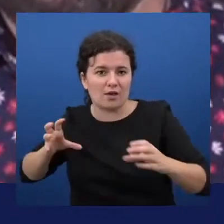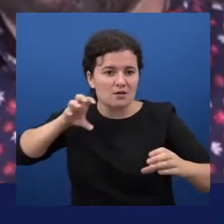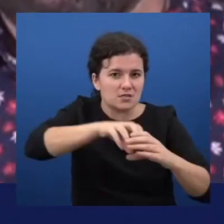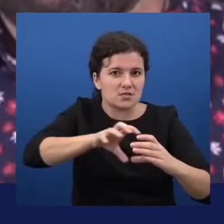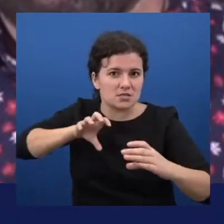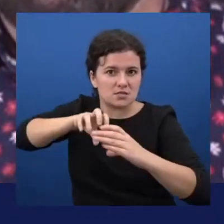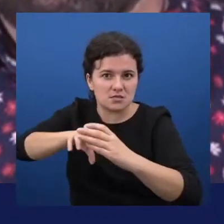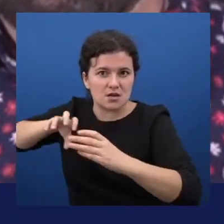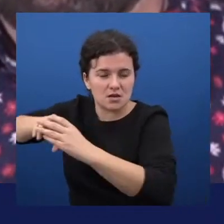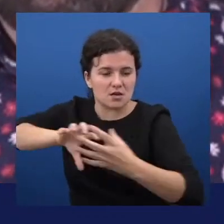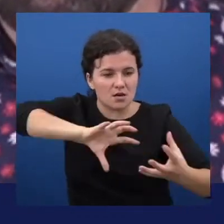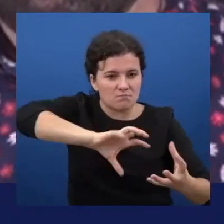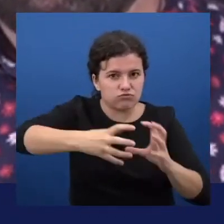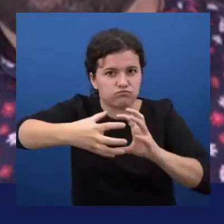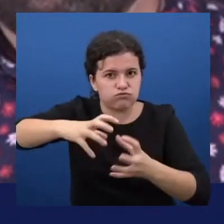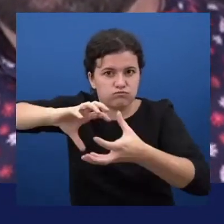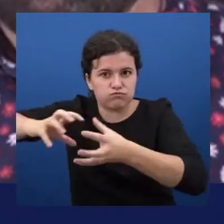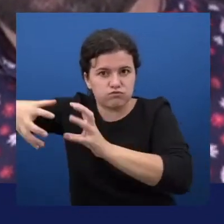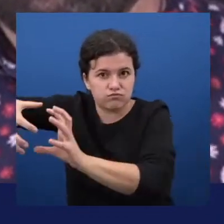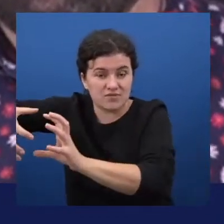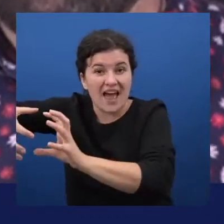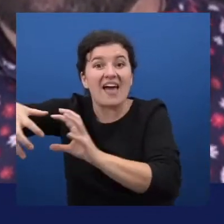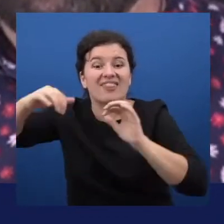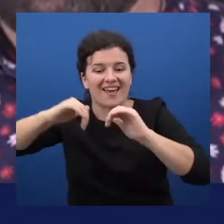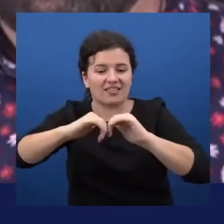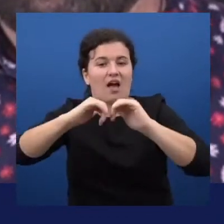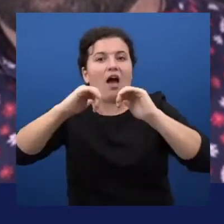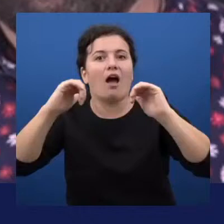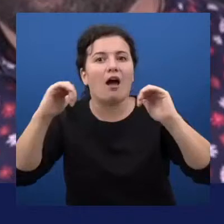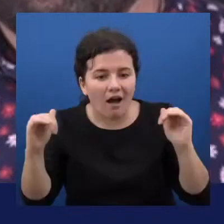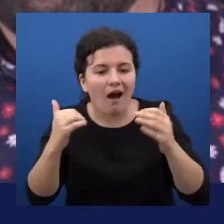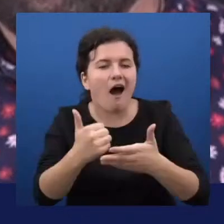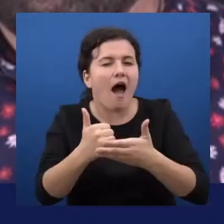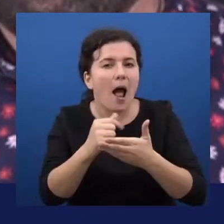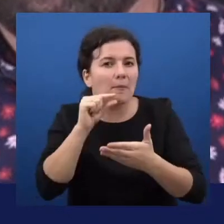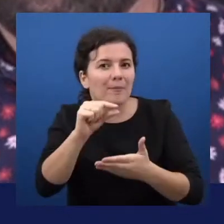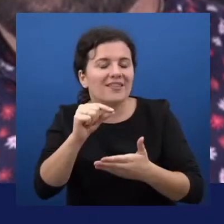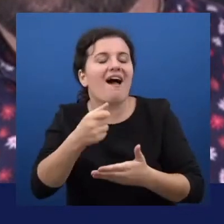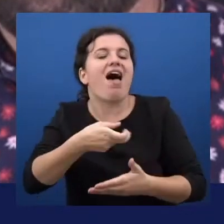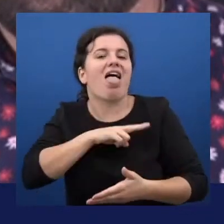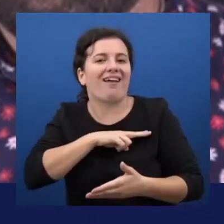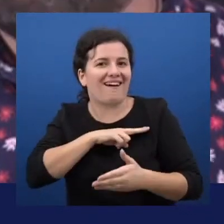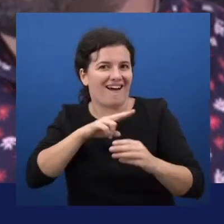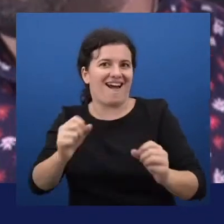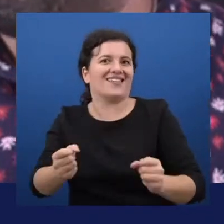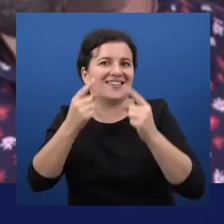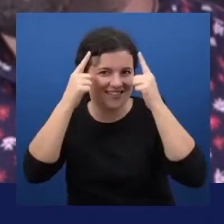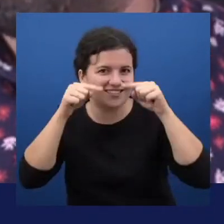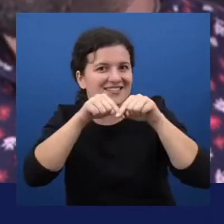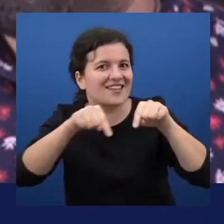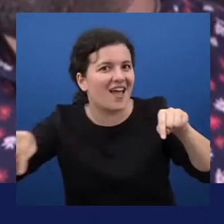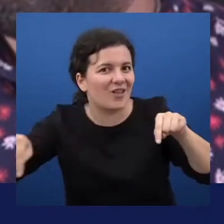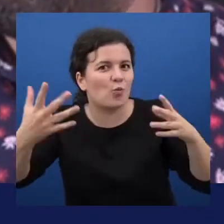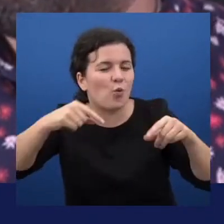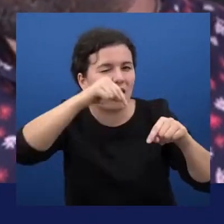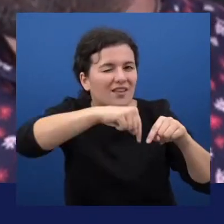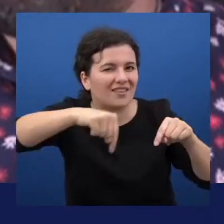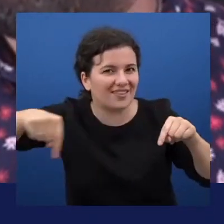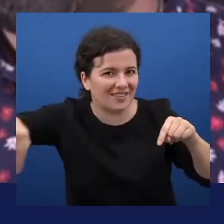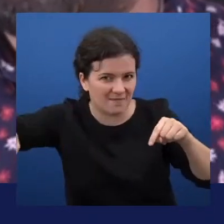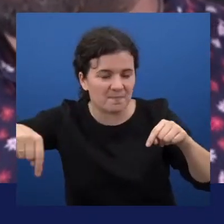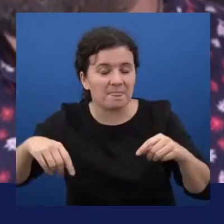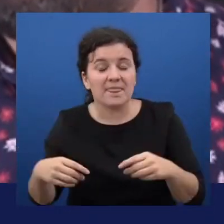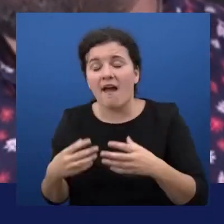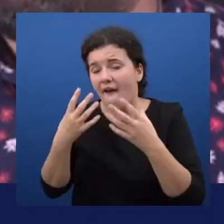some degree to validate things. There's plenty of bad models too, right? I do feel